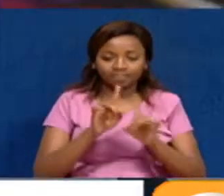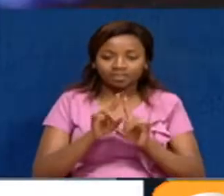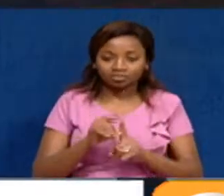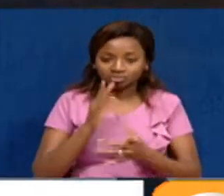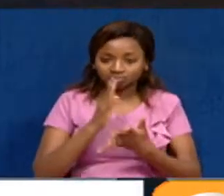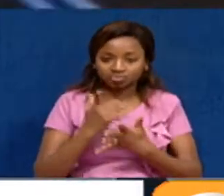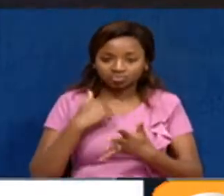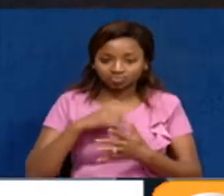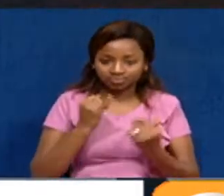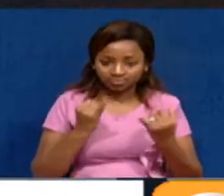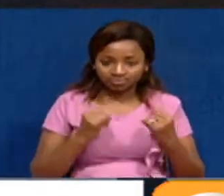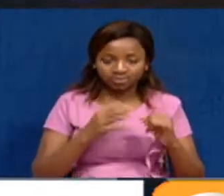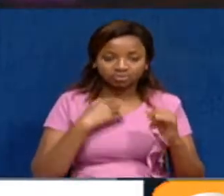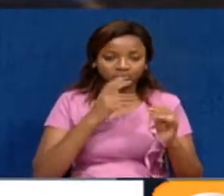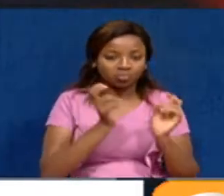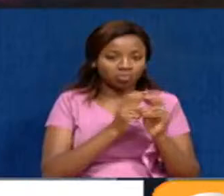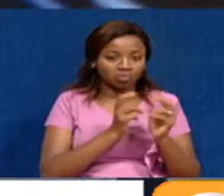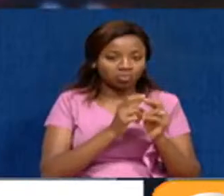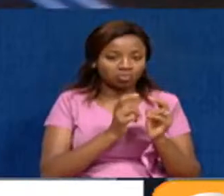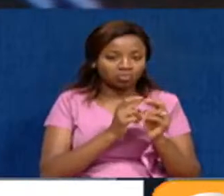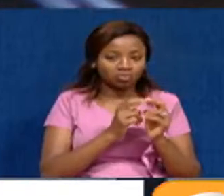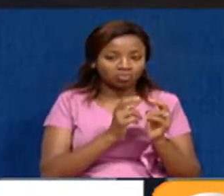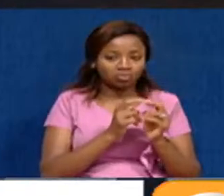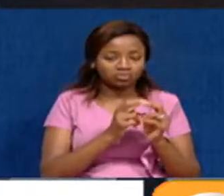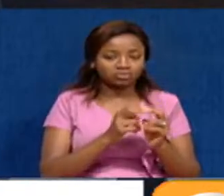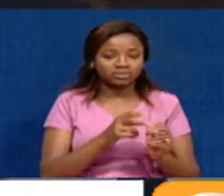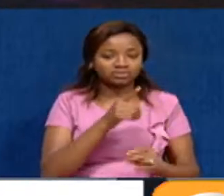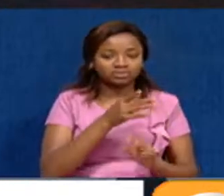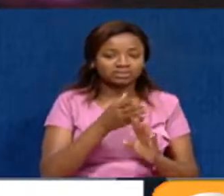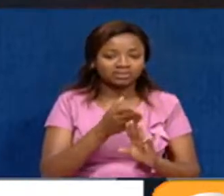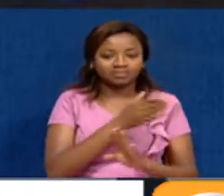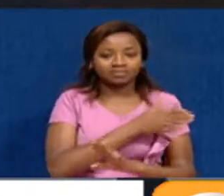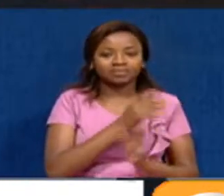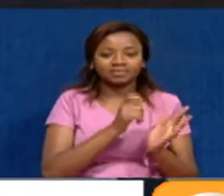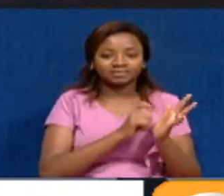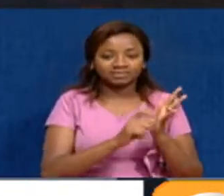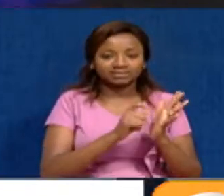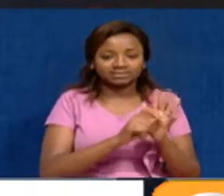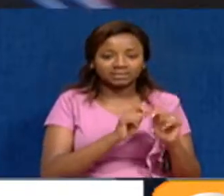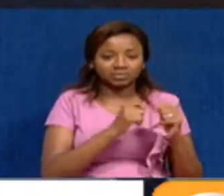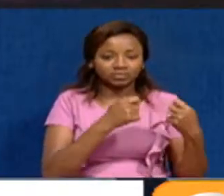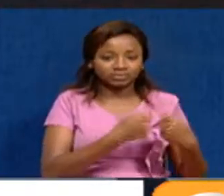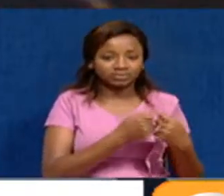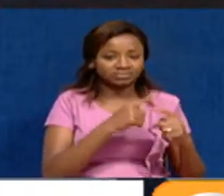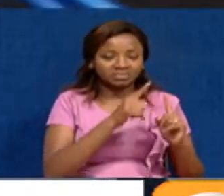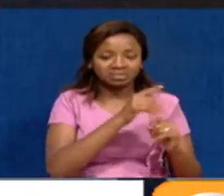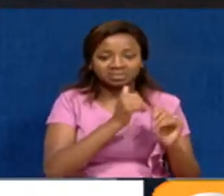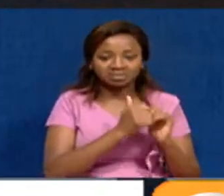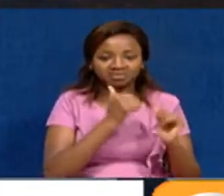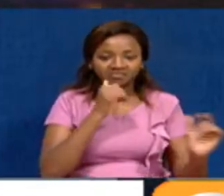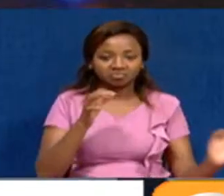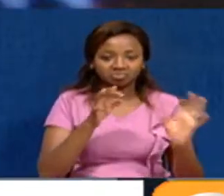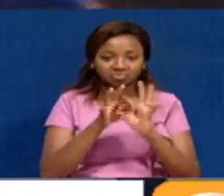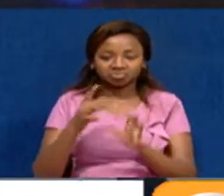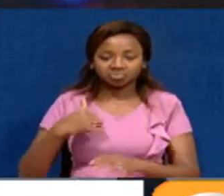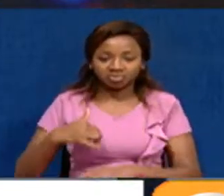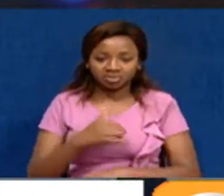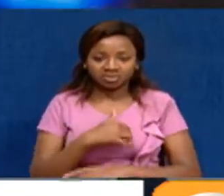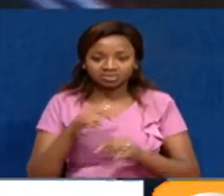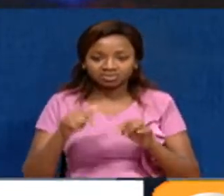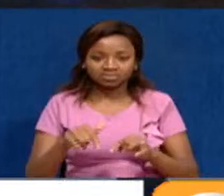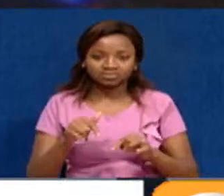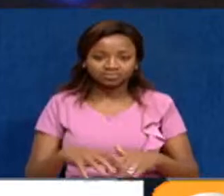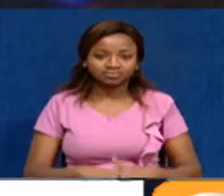FKF secretariat led by CEO Barry Otieno, and they declined to join us on the interview today. We had wanted them here as well to